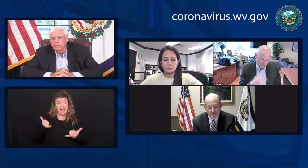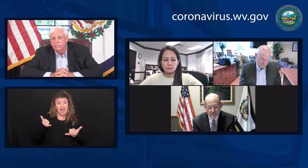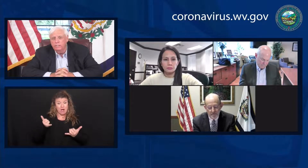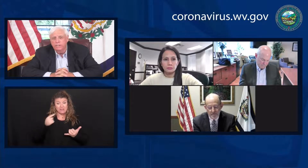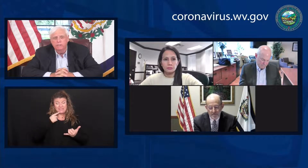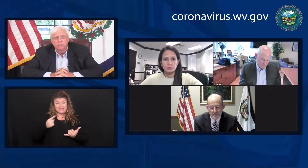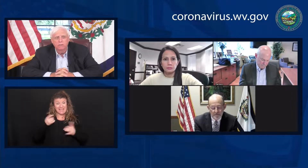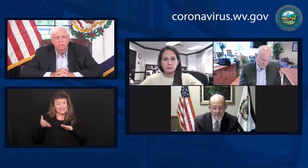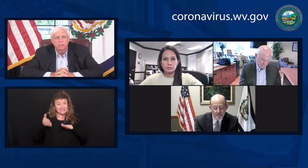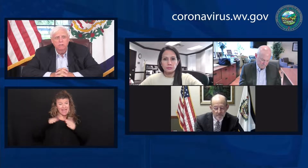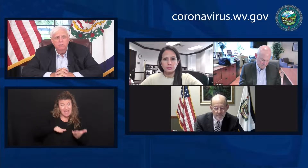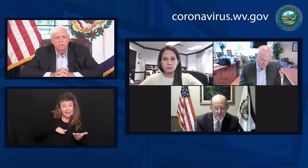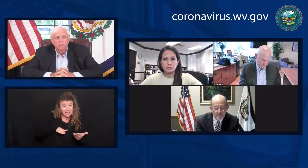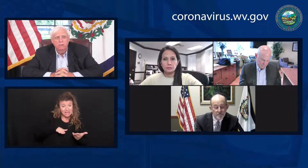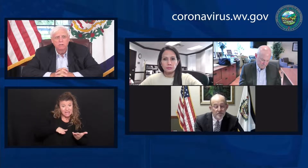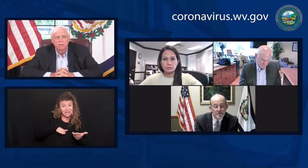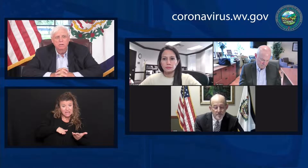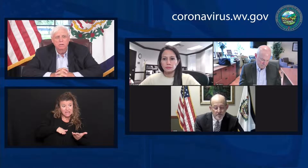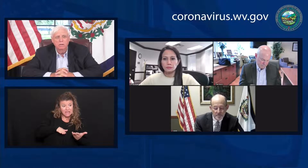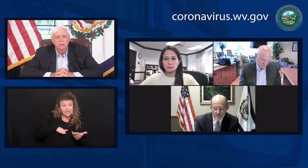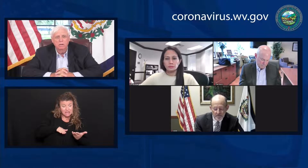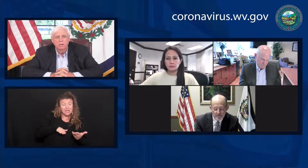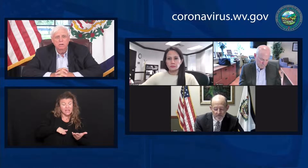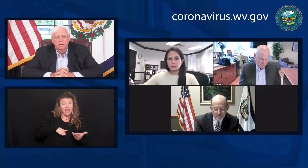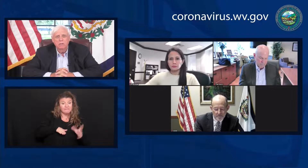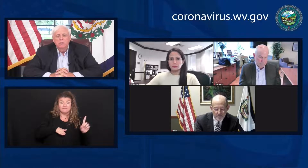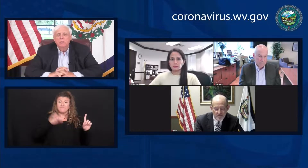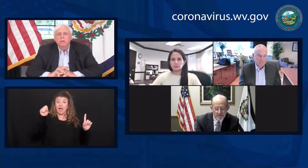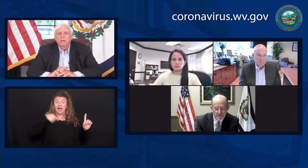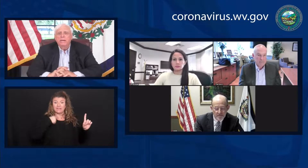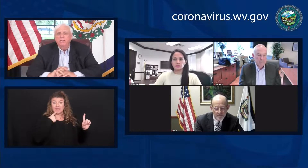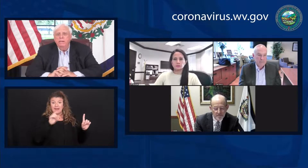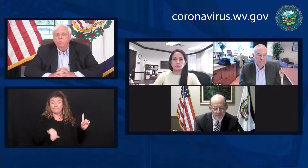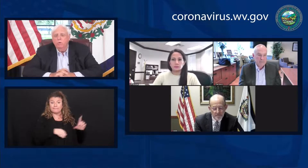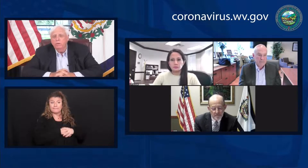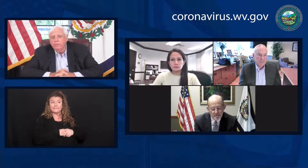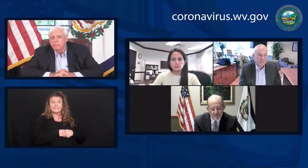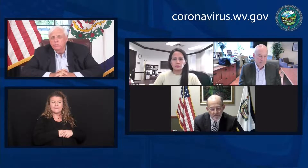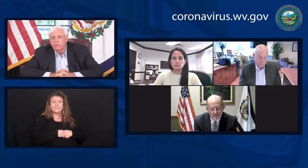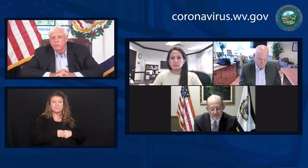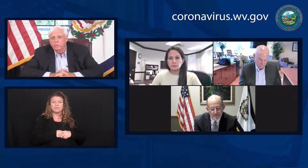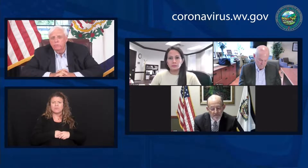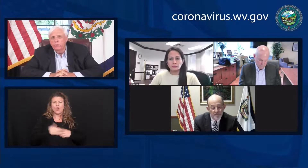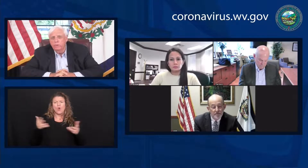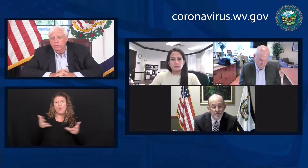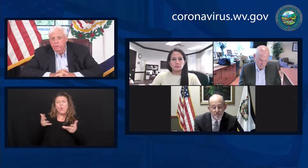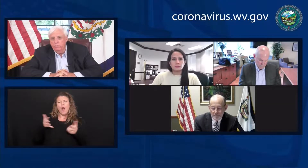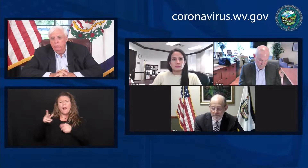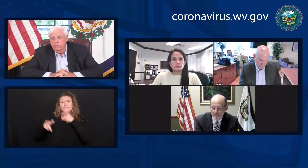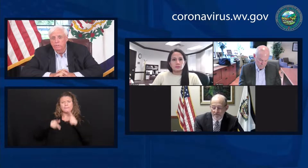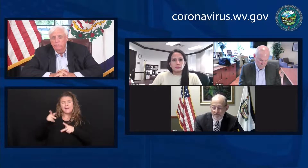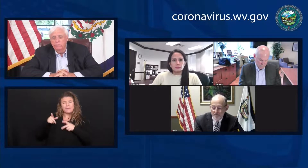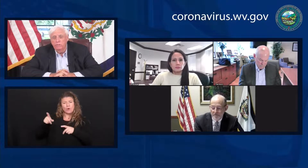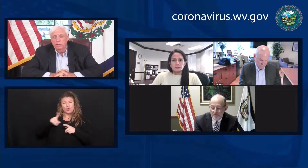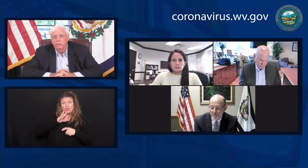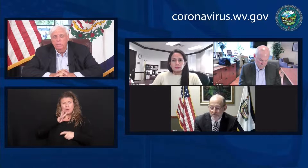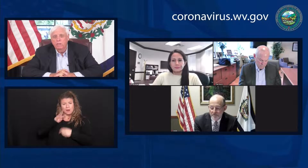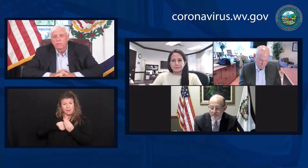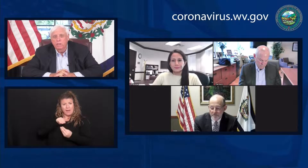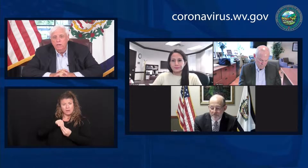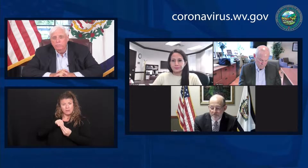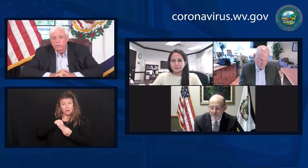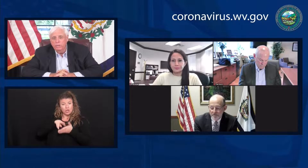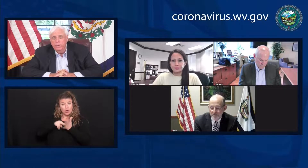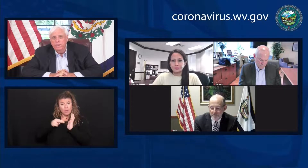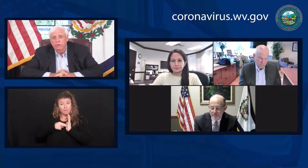Did you say that? Yes, sir, I did. And what officials are you referring to? Are you referring to